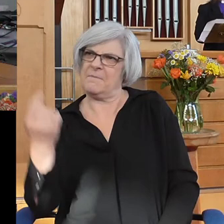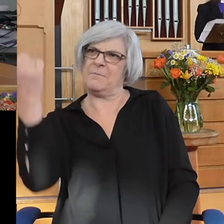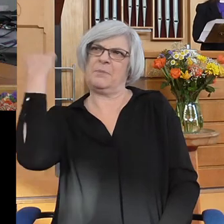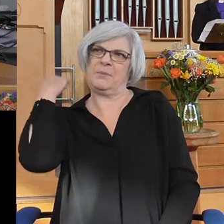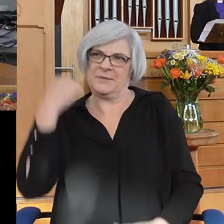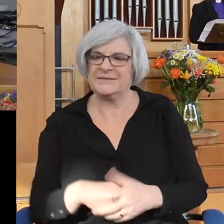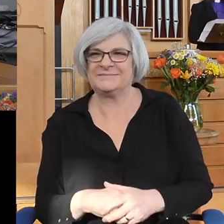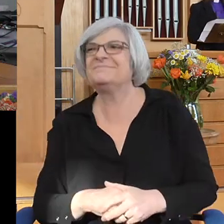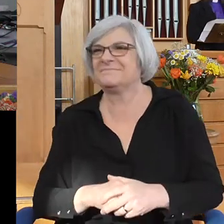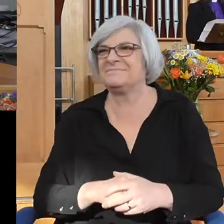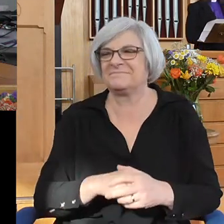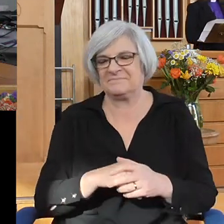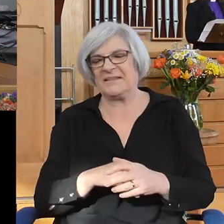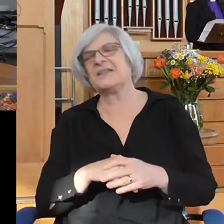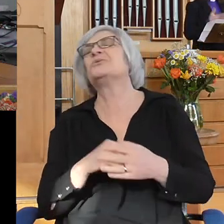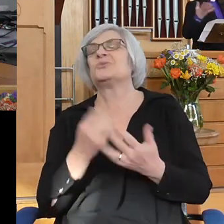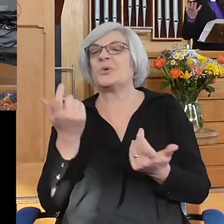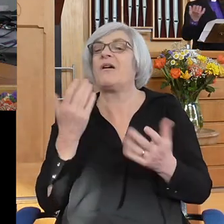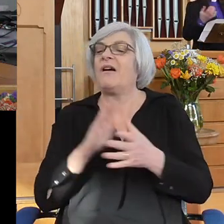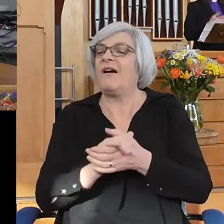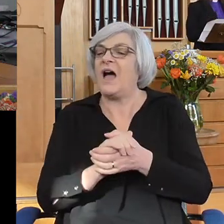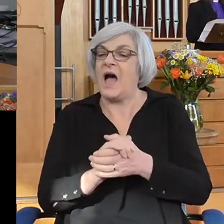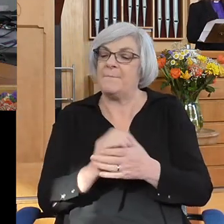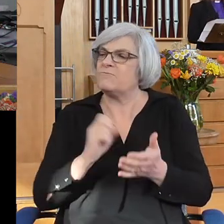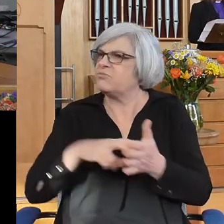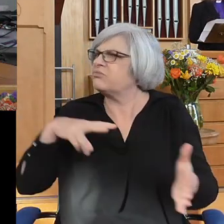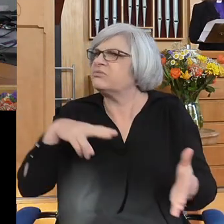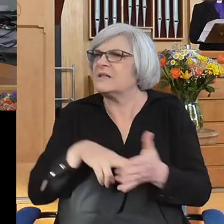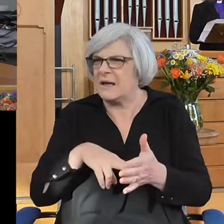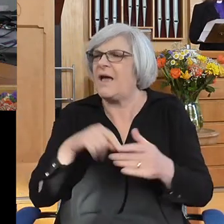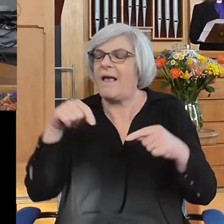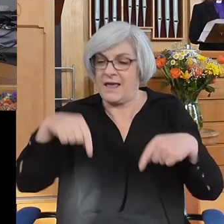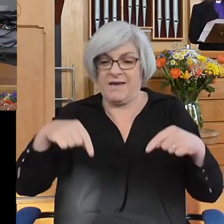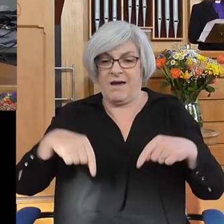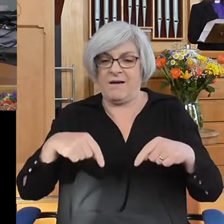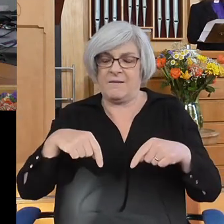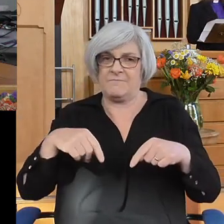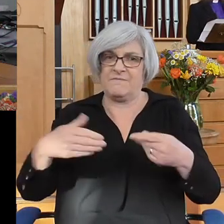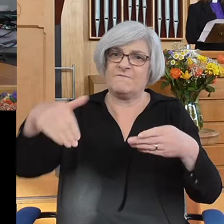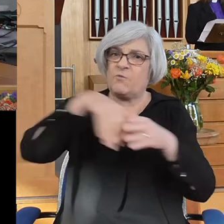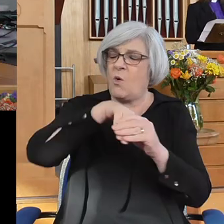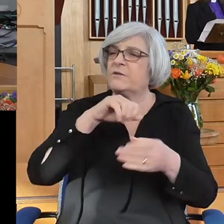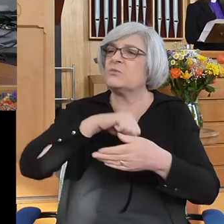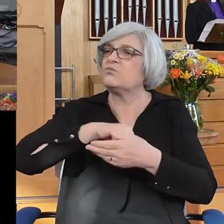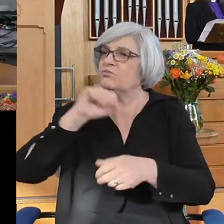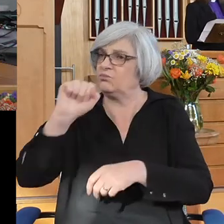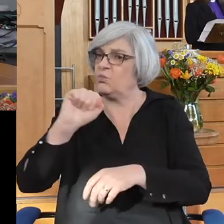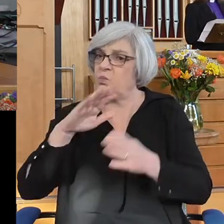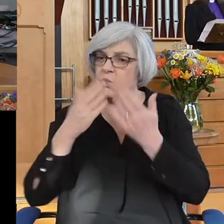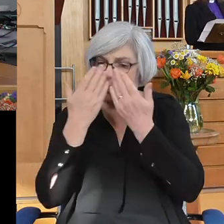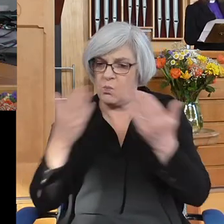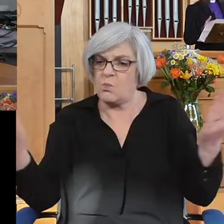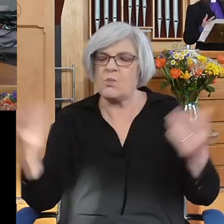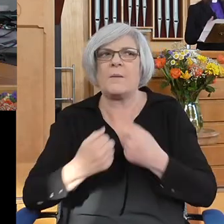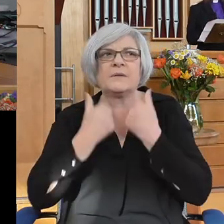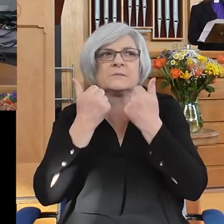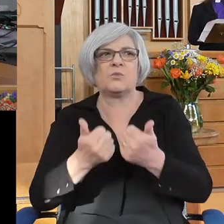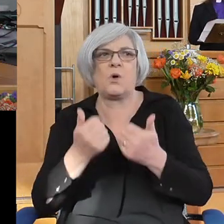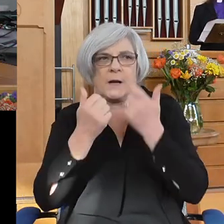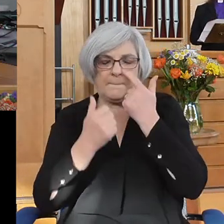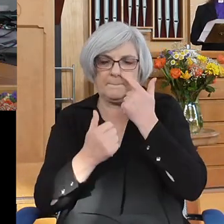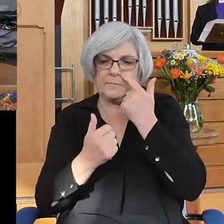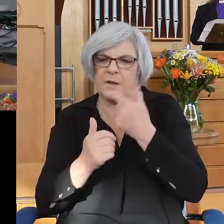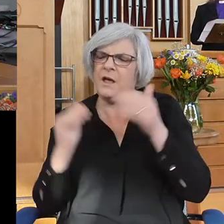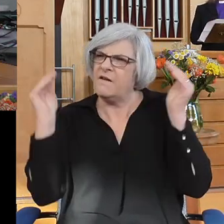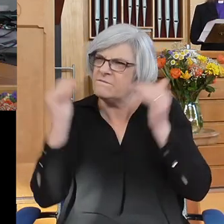me. So I'm delighted to come and be part of your worship this morning. To focus